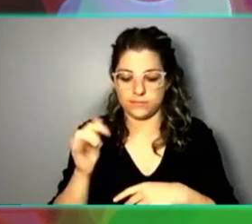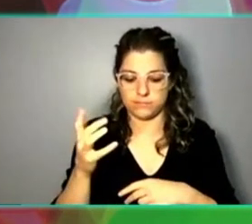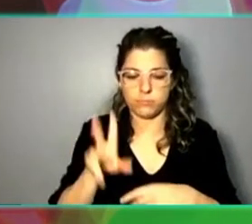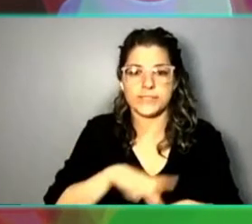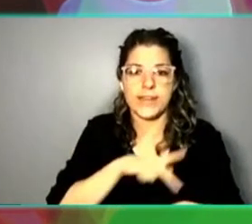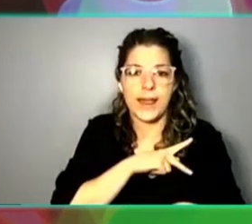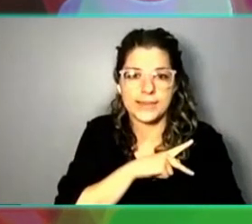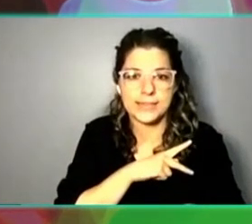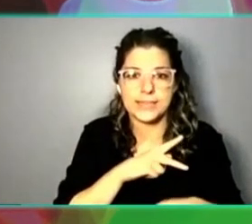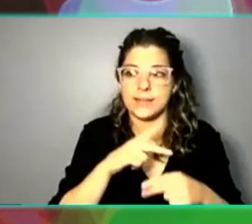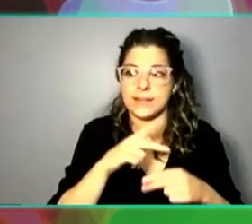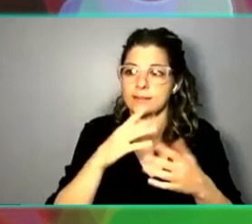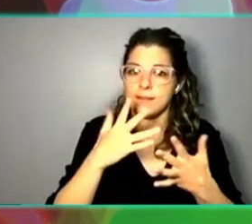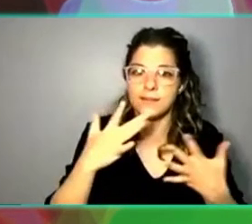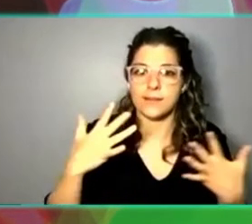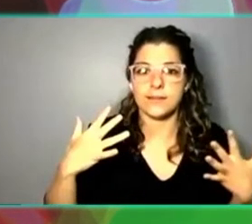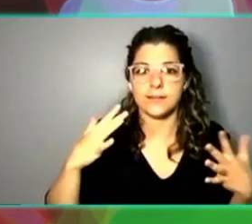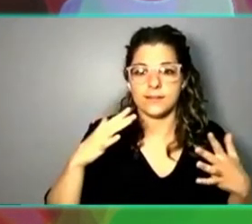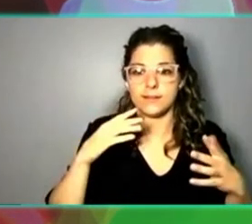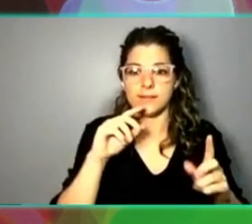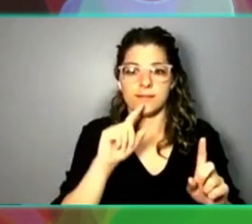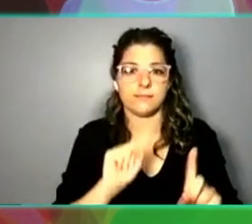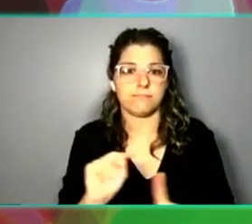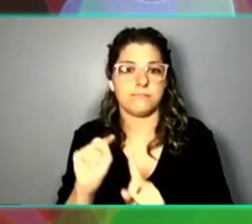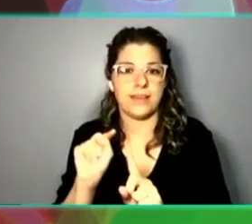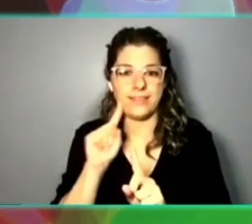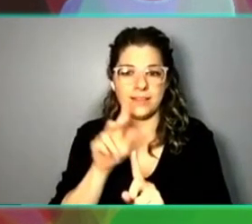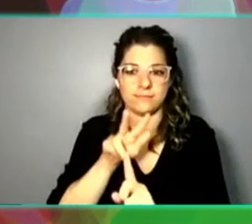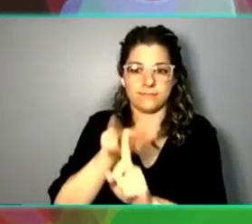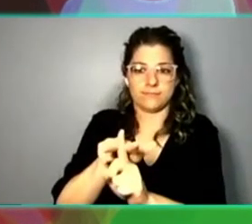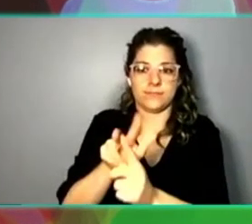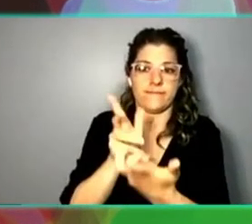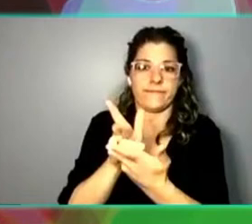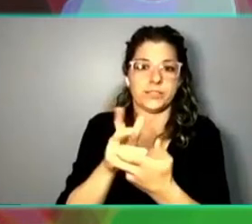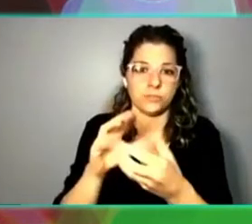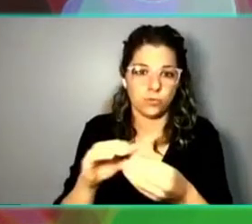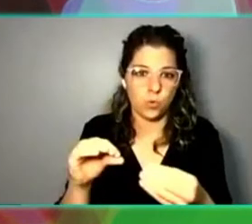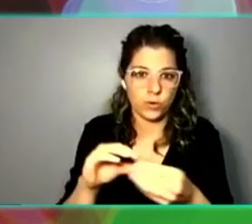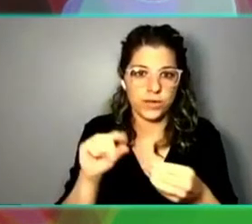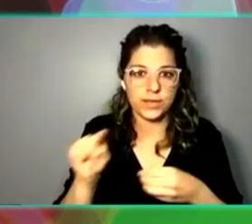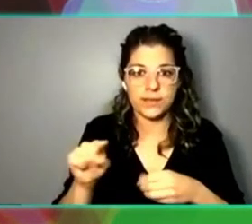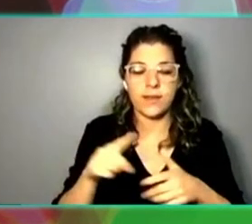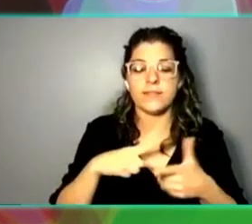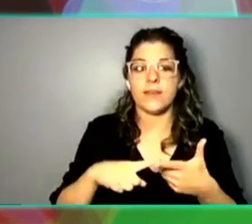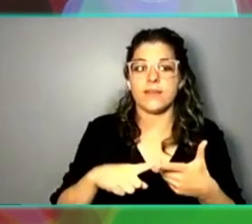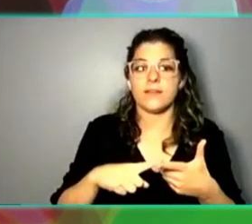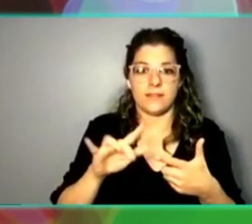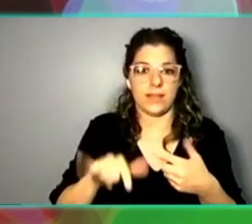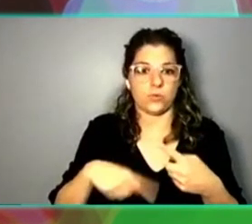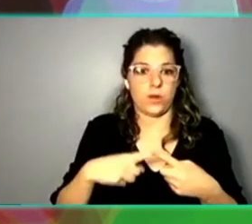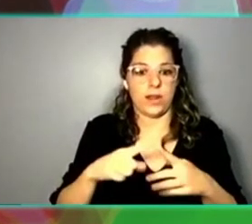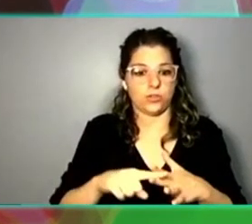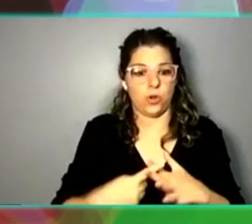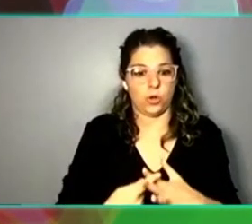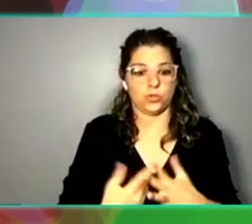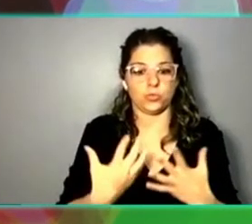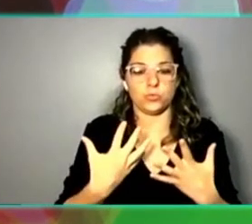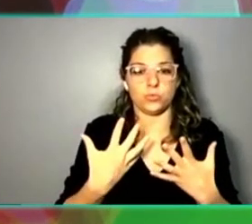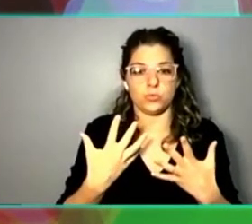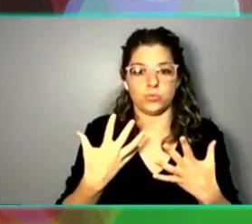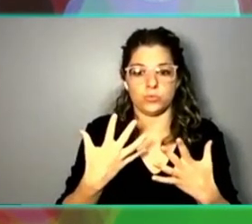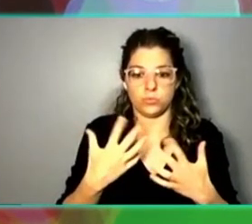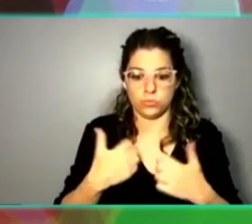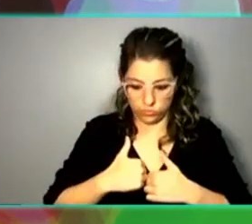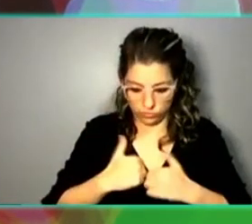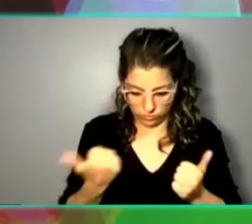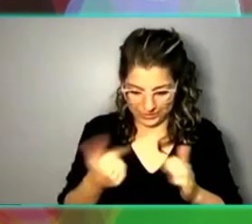and dynamics that I think would be really good for the story. And then that's when I start to go like deeper into